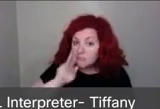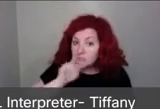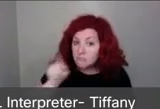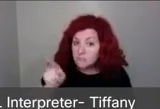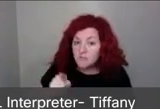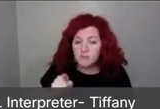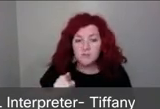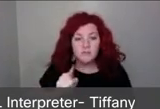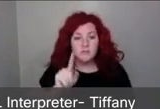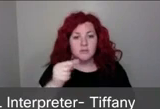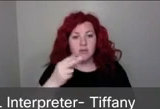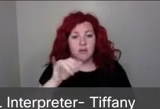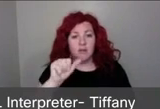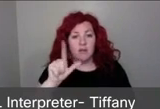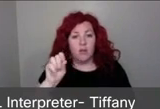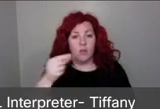Kialoha Duma.